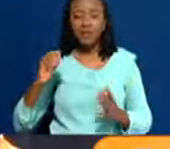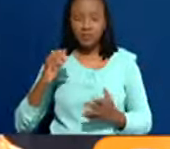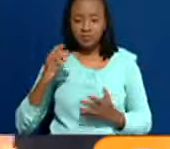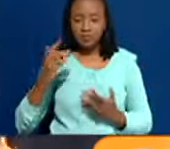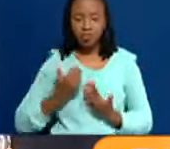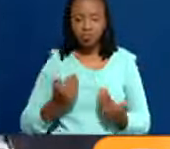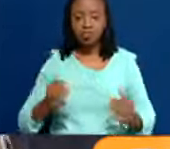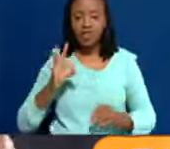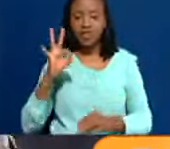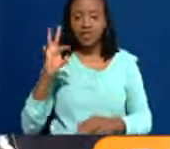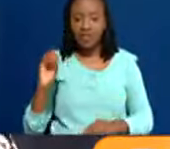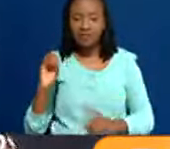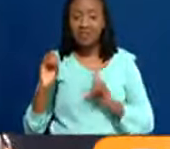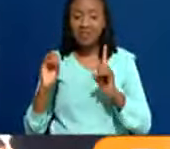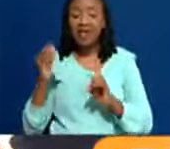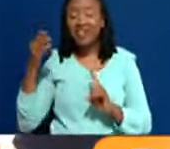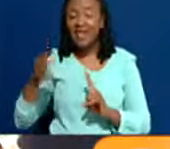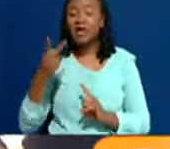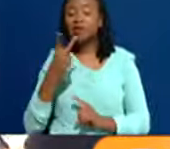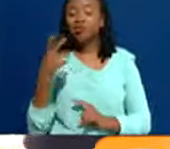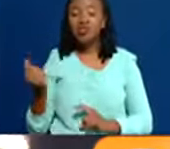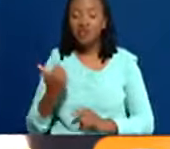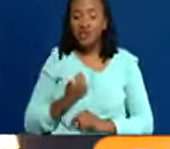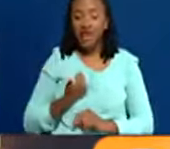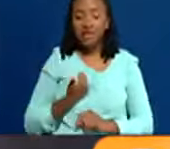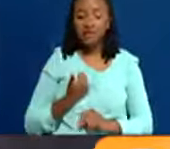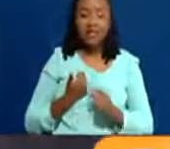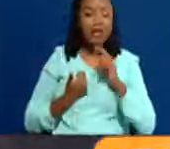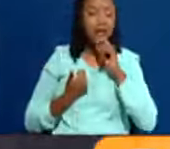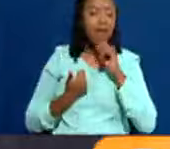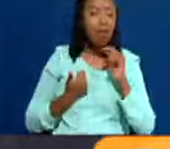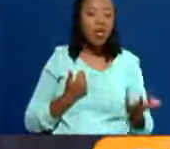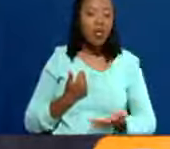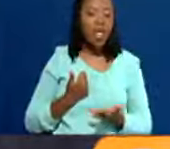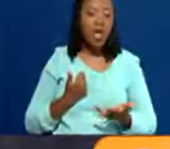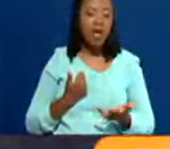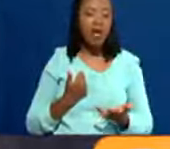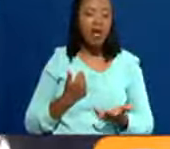Vijana wameenda wapi? Nataka you bring up our children together.